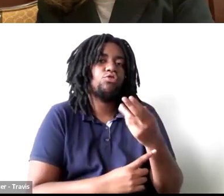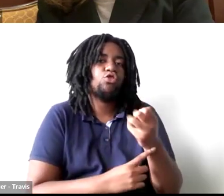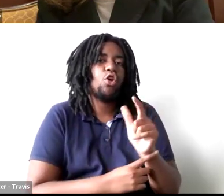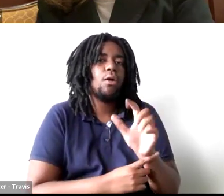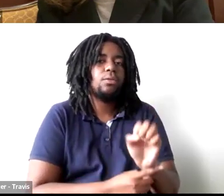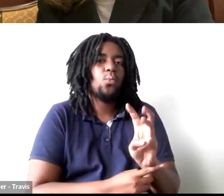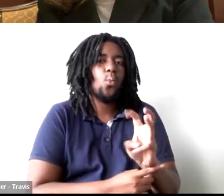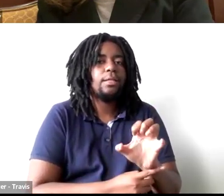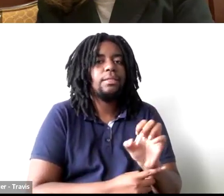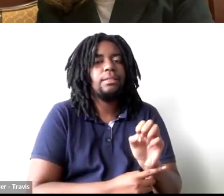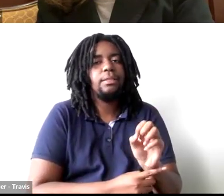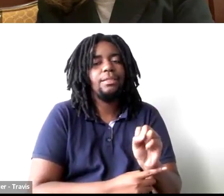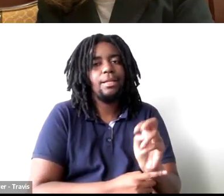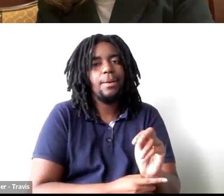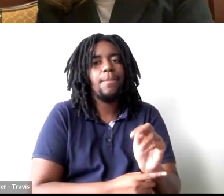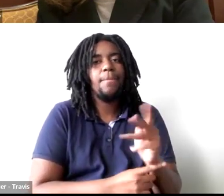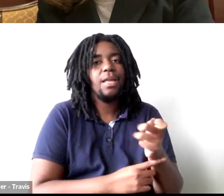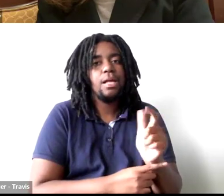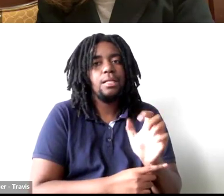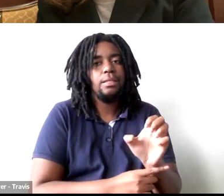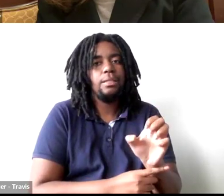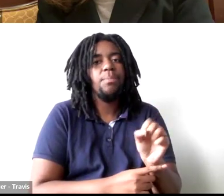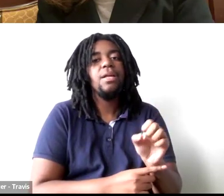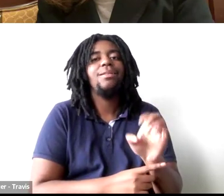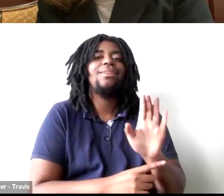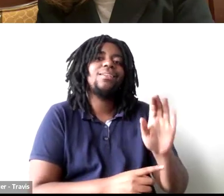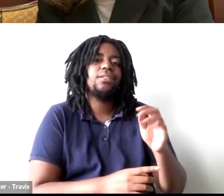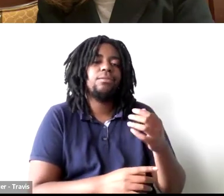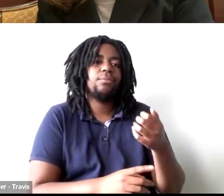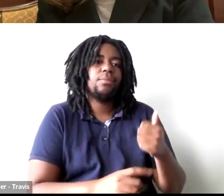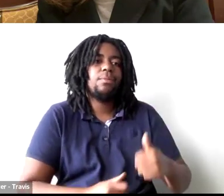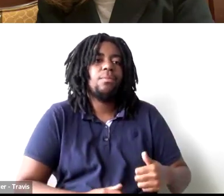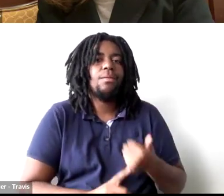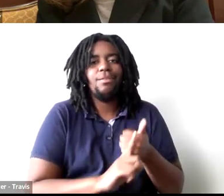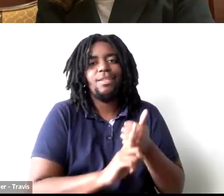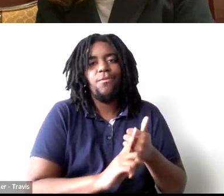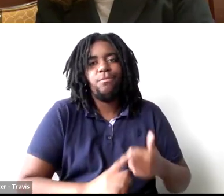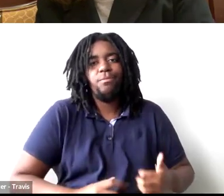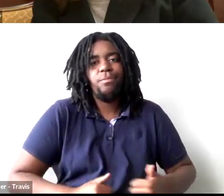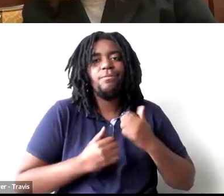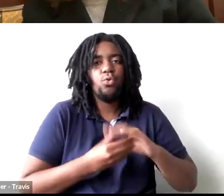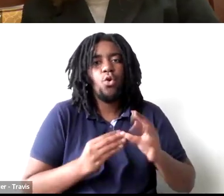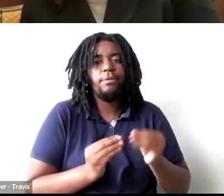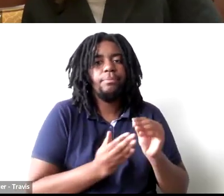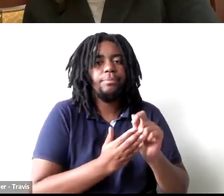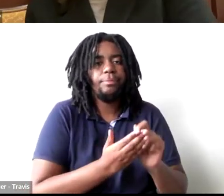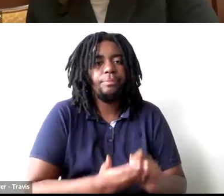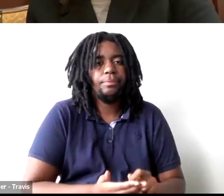you contextualize it a little bit in terms of Charles's issues